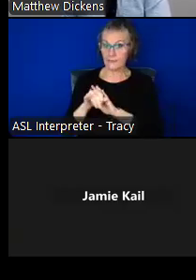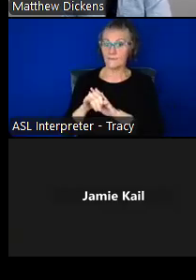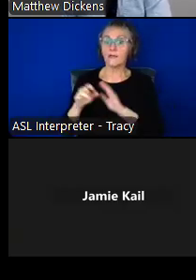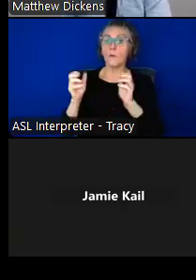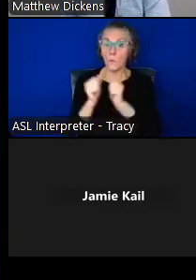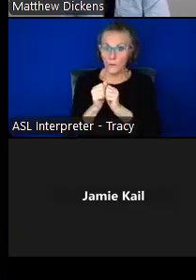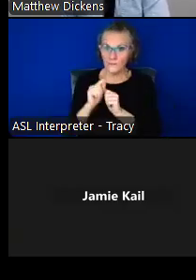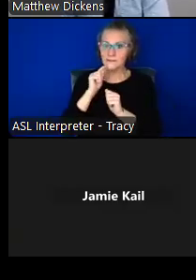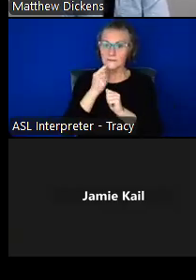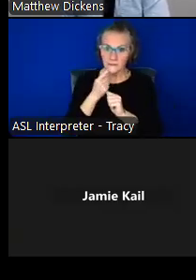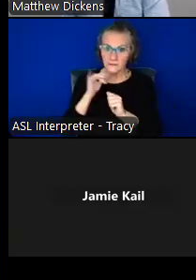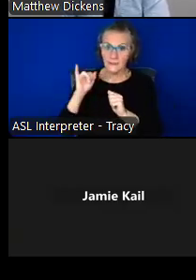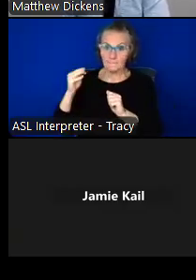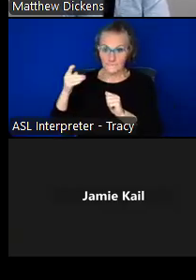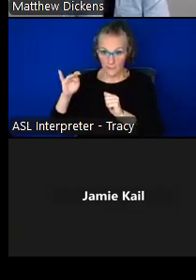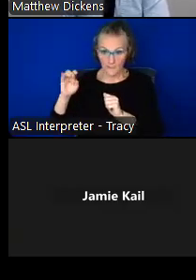substantial impairment.